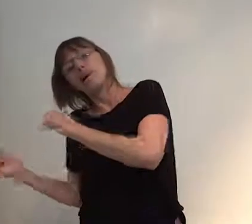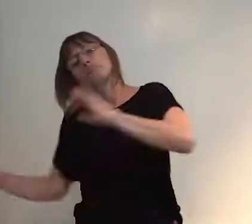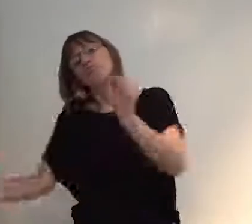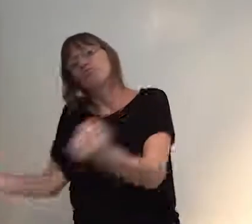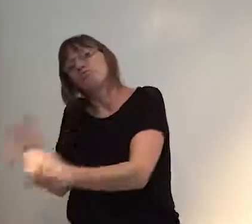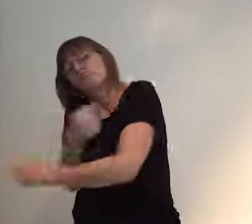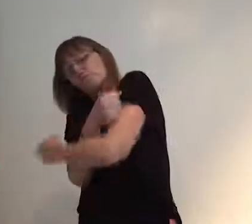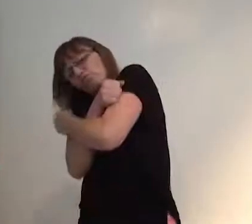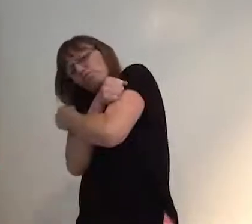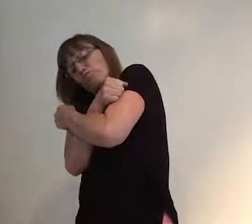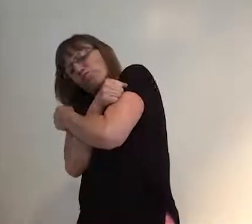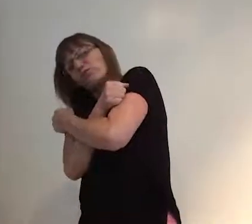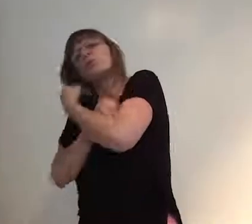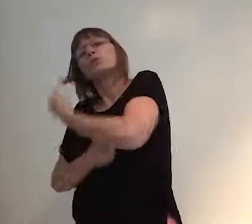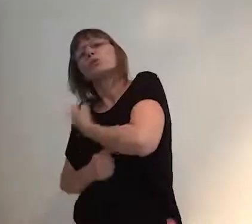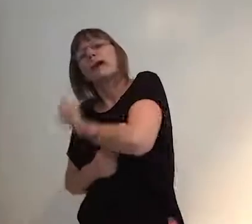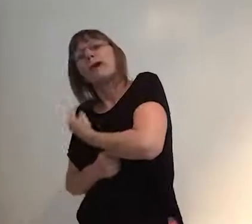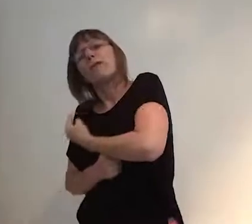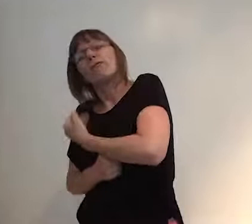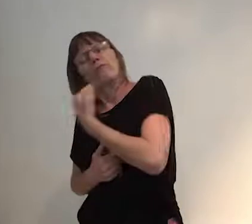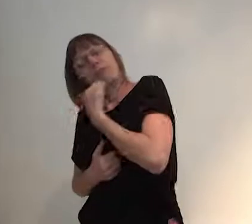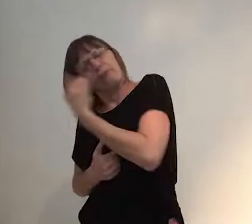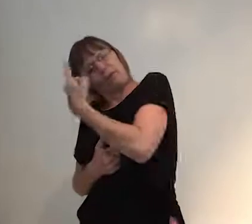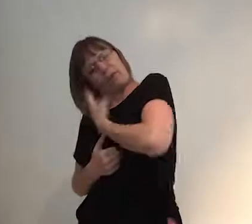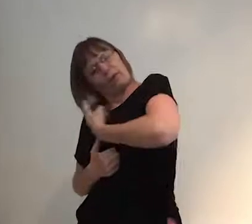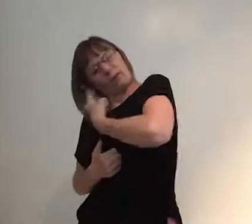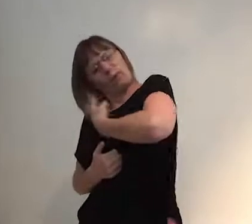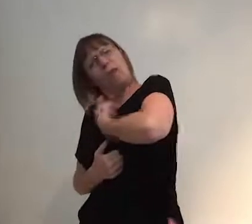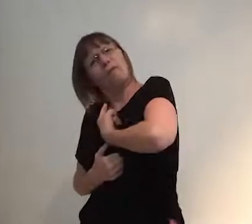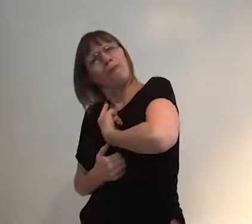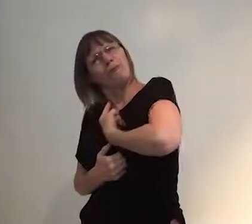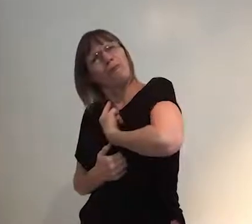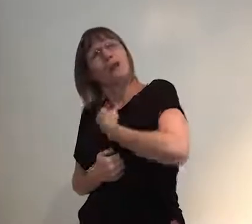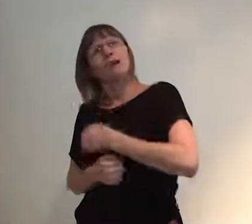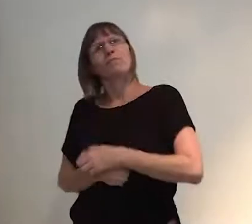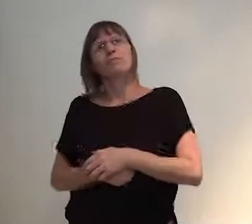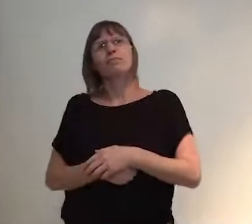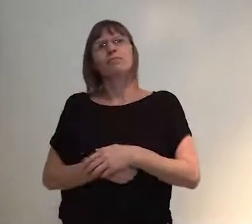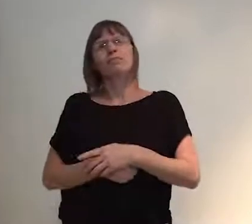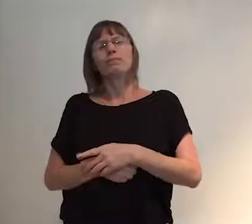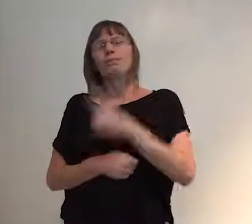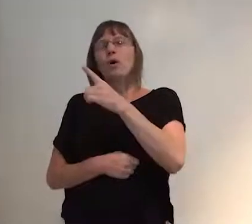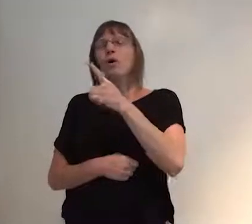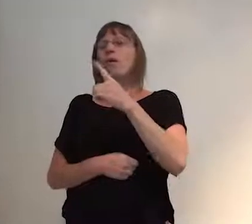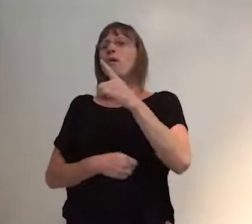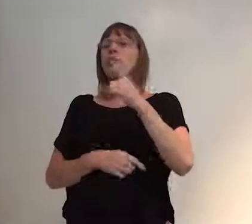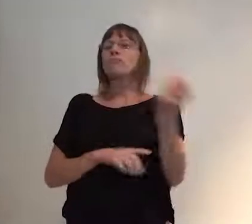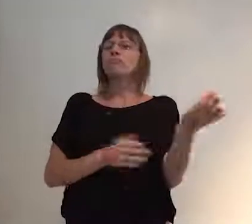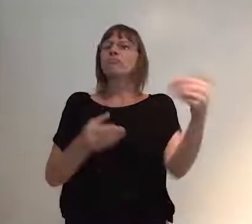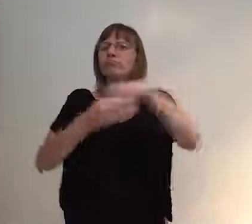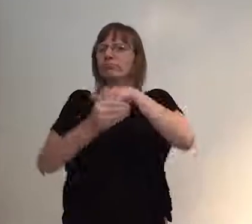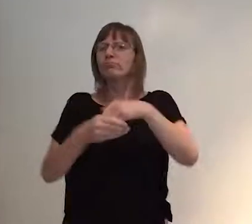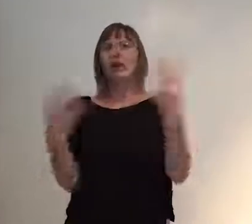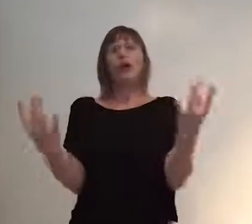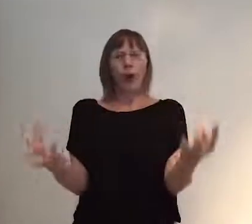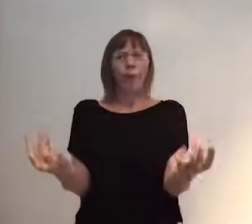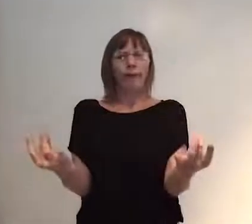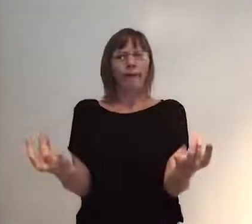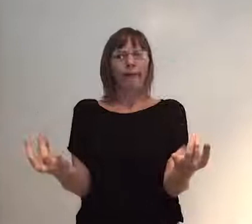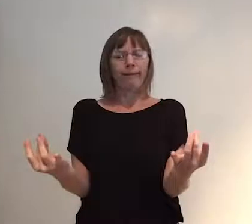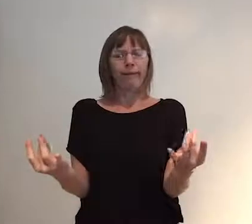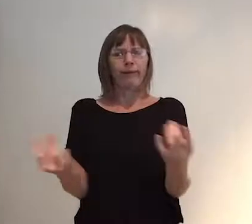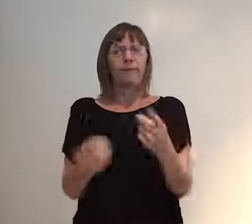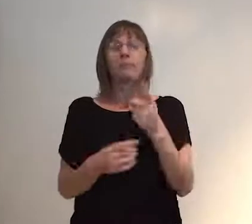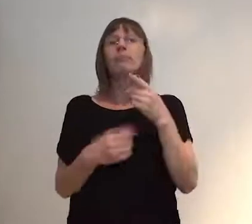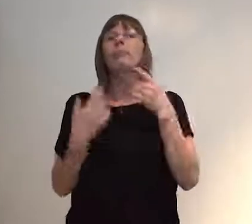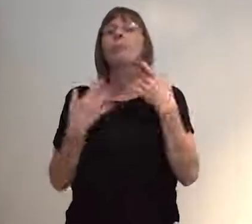give yourself a big kutch. Say thank you to yourself for bringing yourself to yoga, for doing